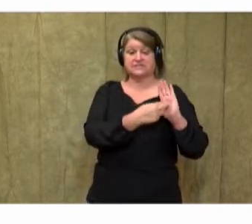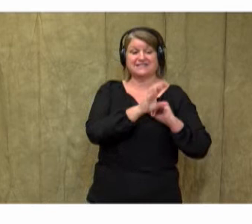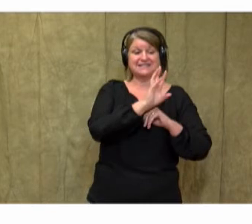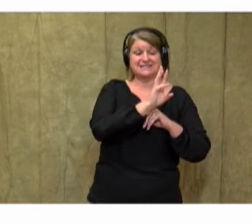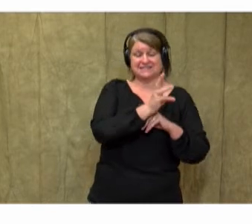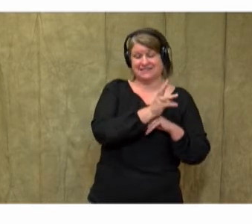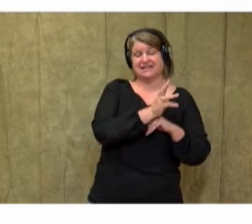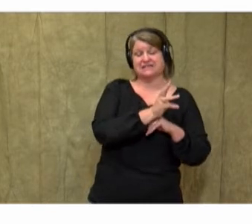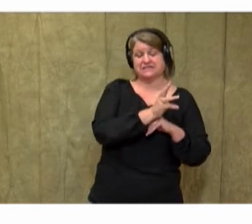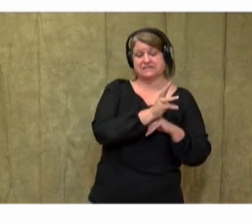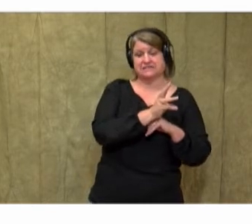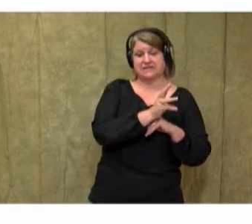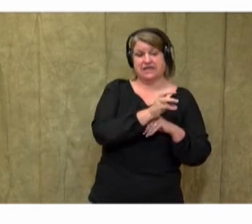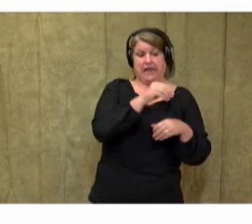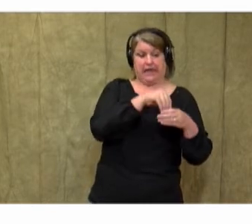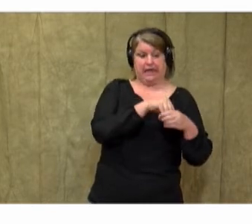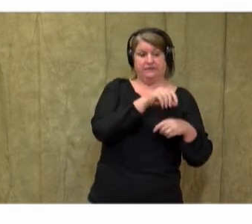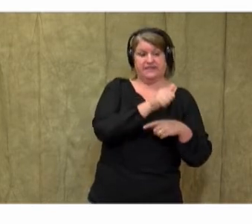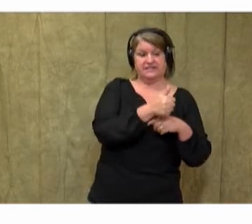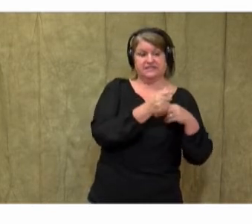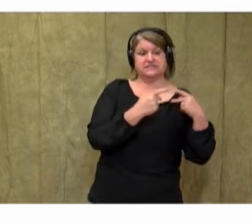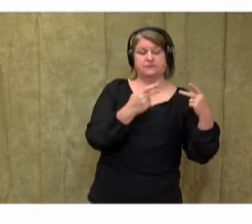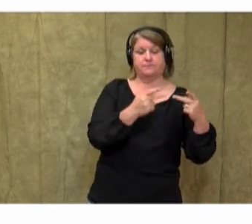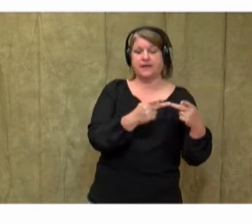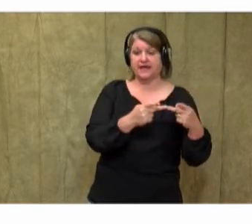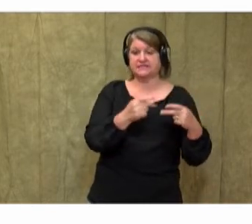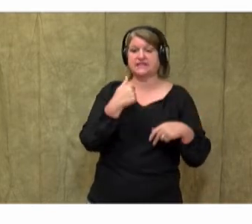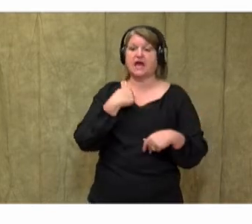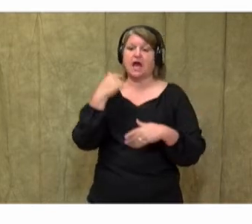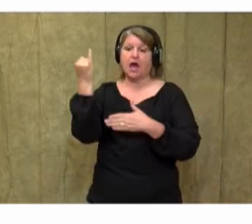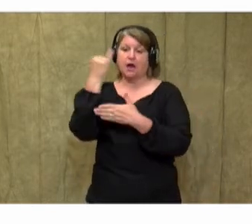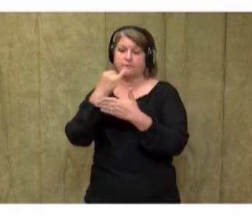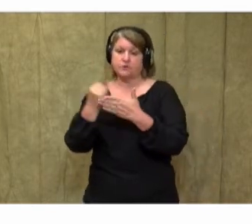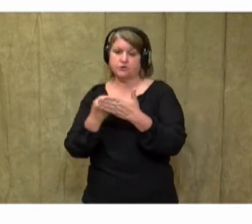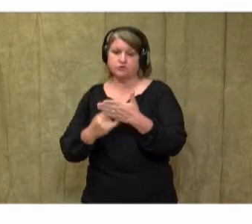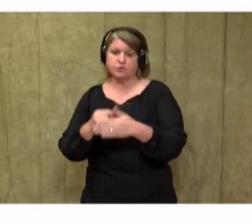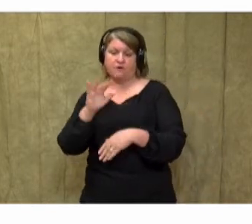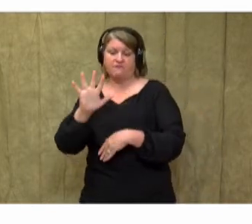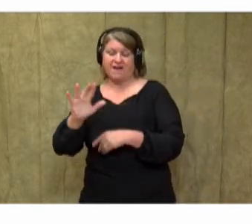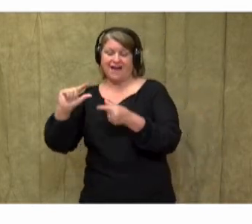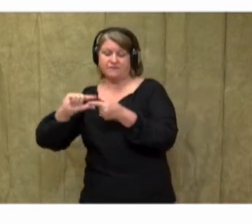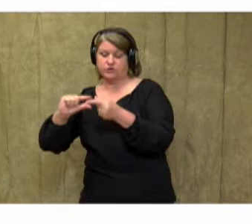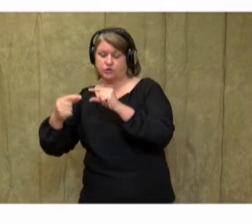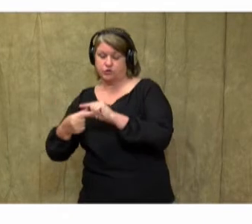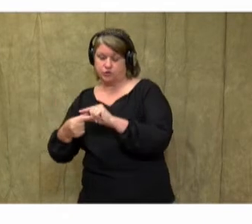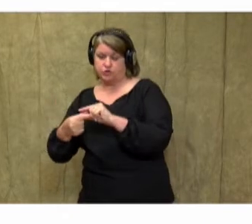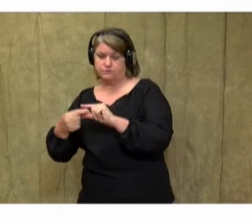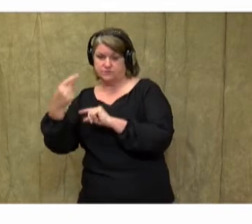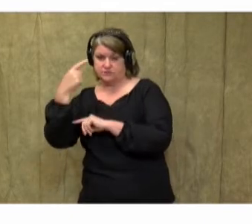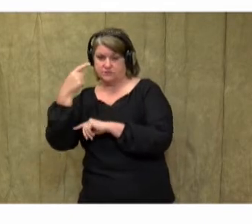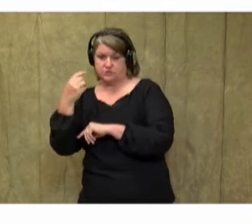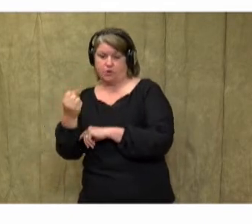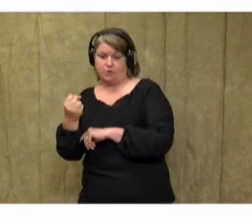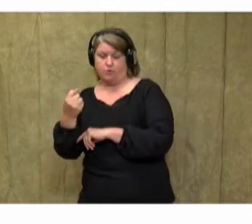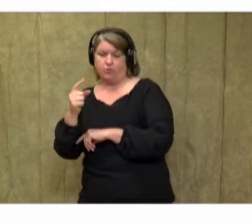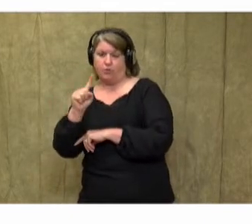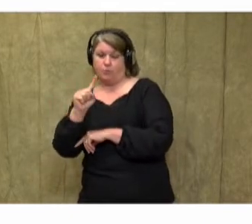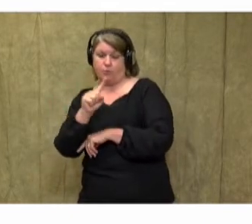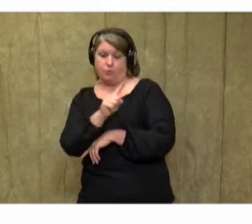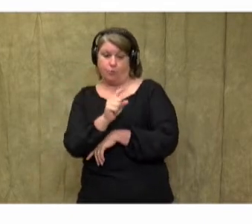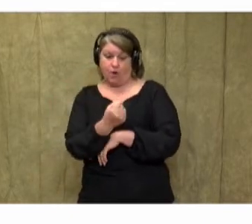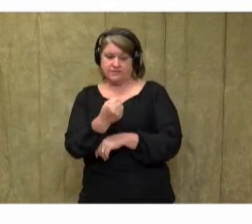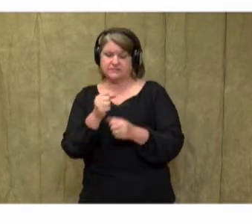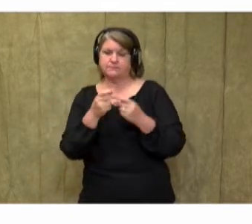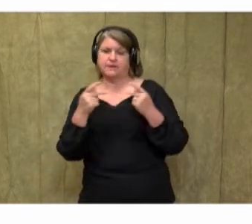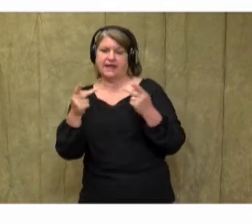6 in the tens place. I'm going to draw 5 cubes to hold the ones place.